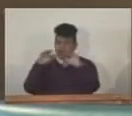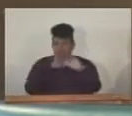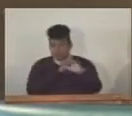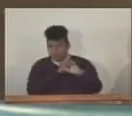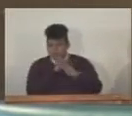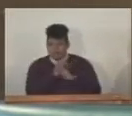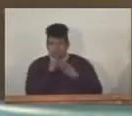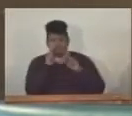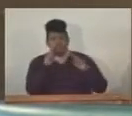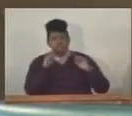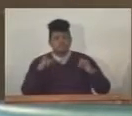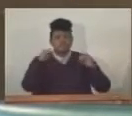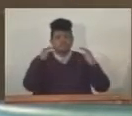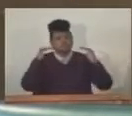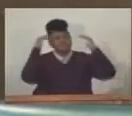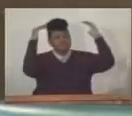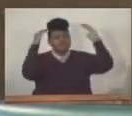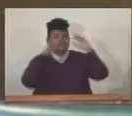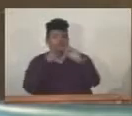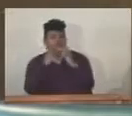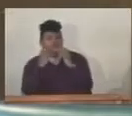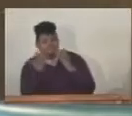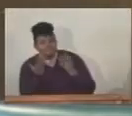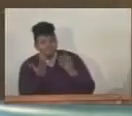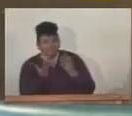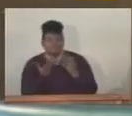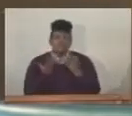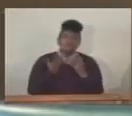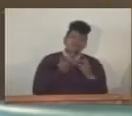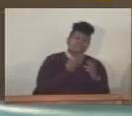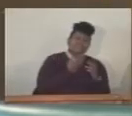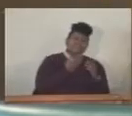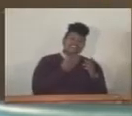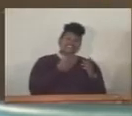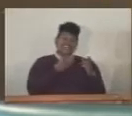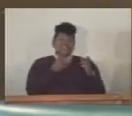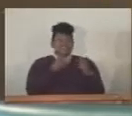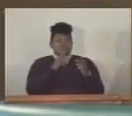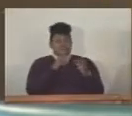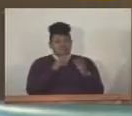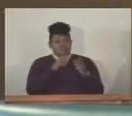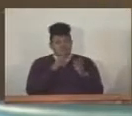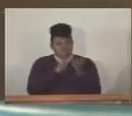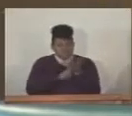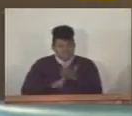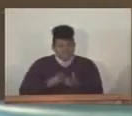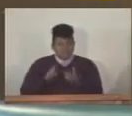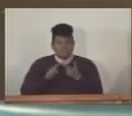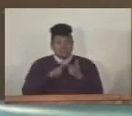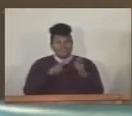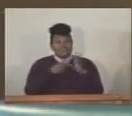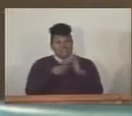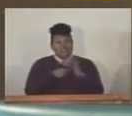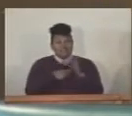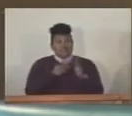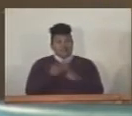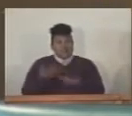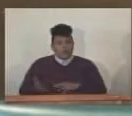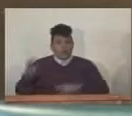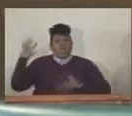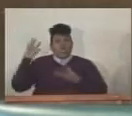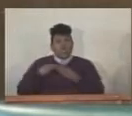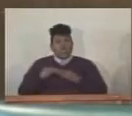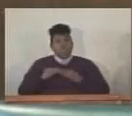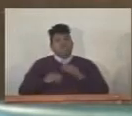and to take care of the resignations and of the deaths and other things that are called wastage, let alone add to the